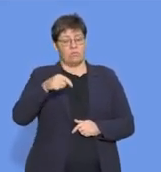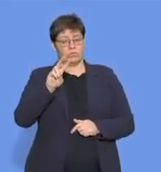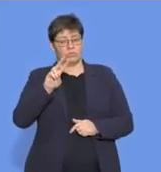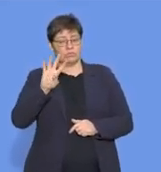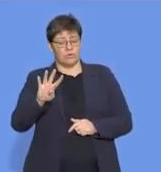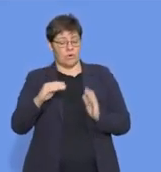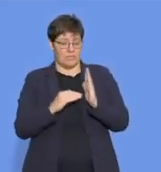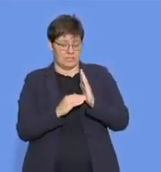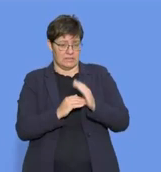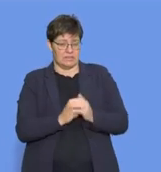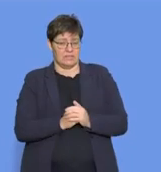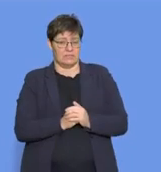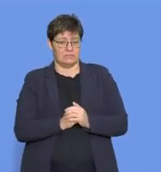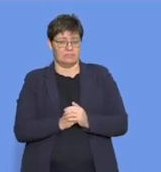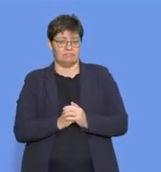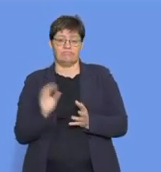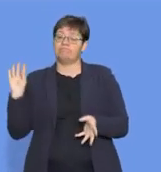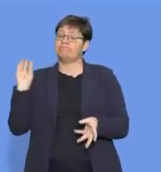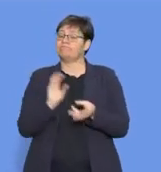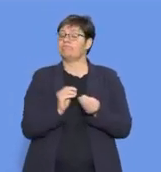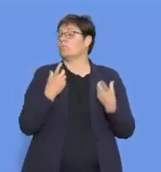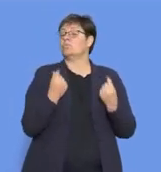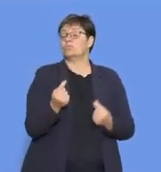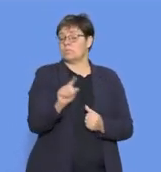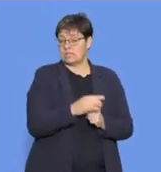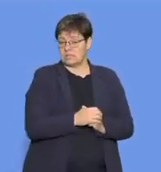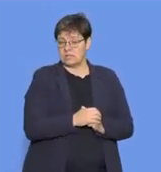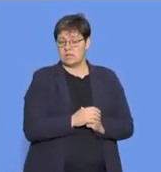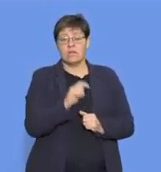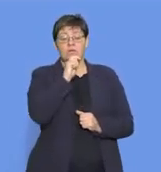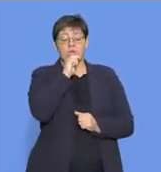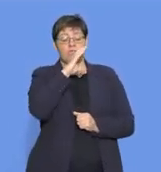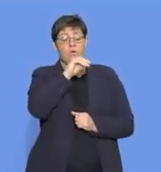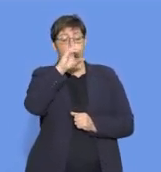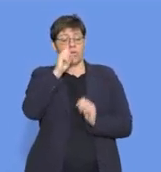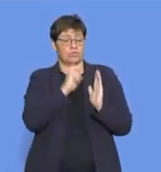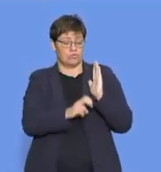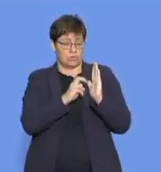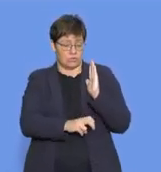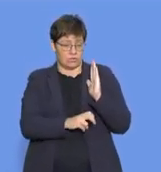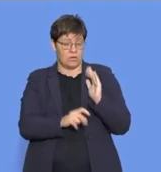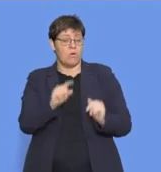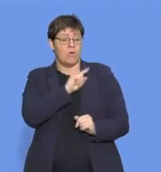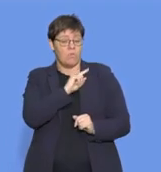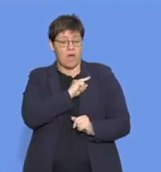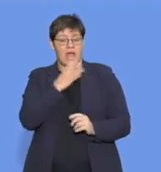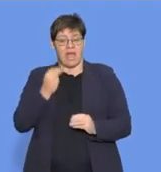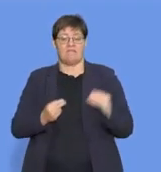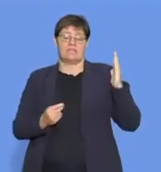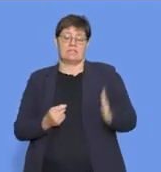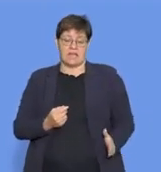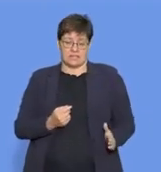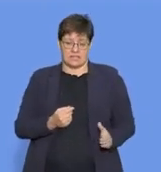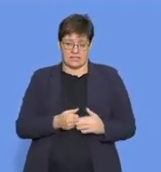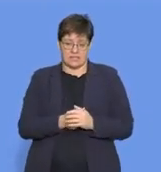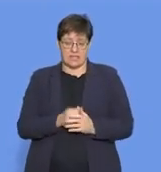1793,24. So just to recap, what did we do? We used the cos rule in this triangle because we had